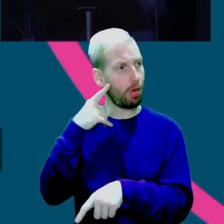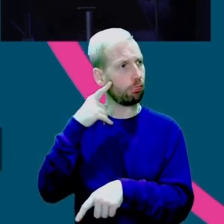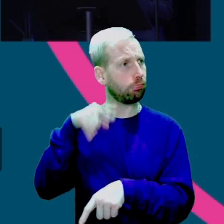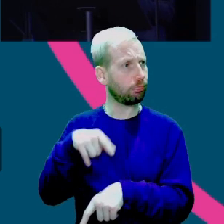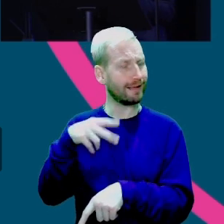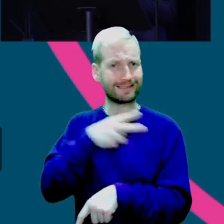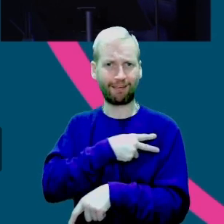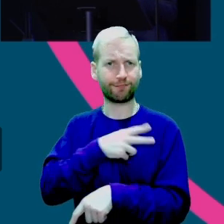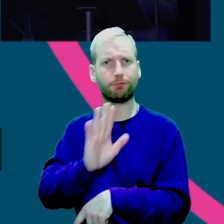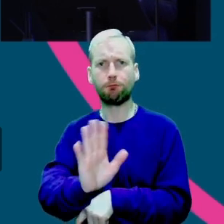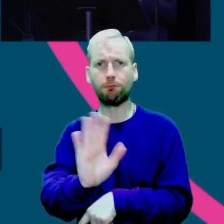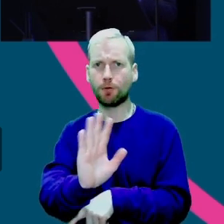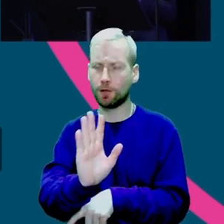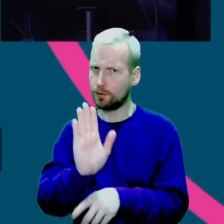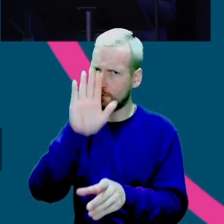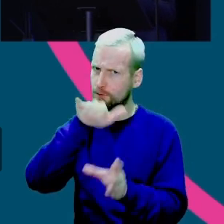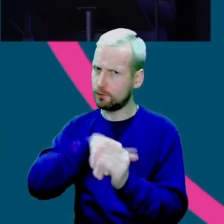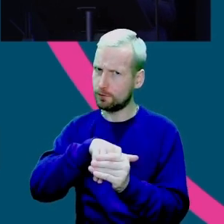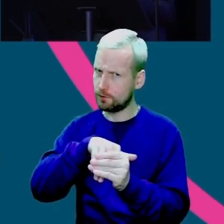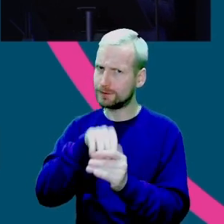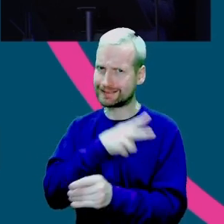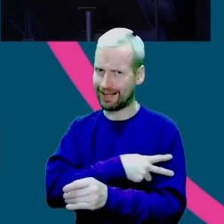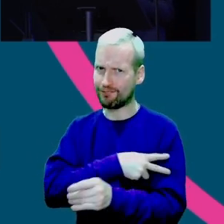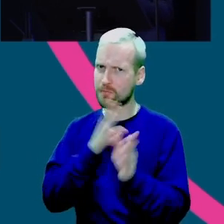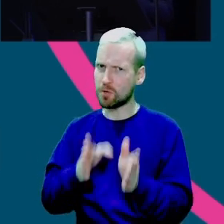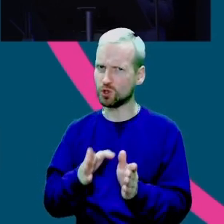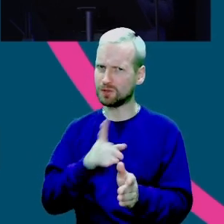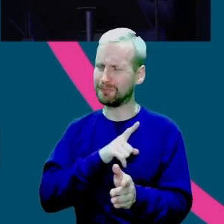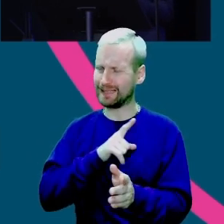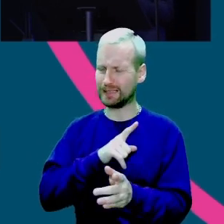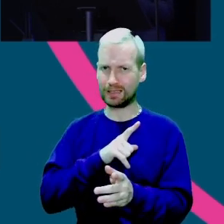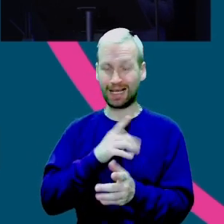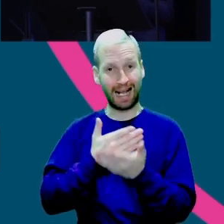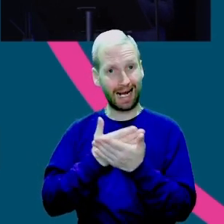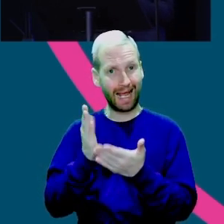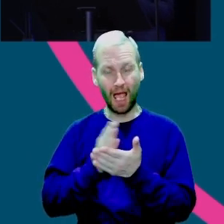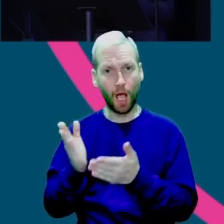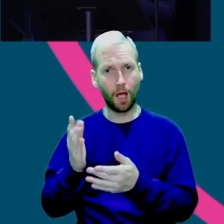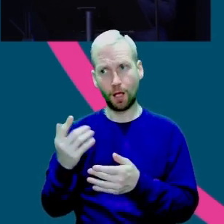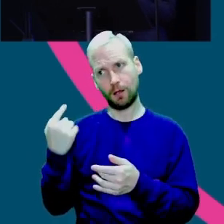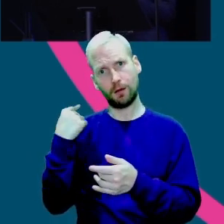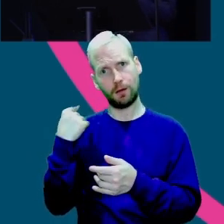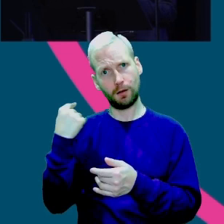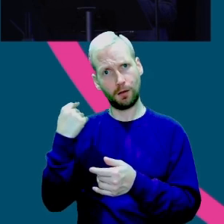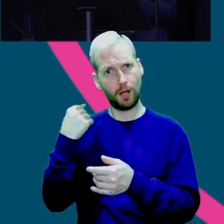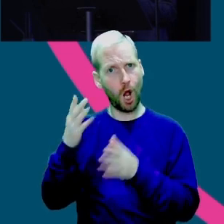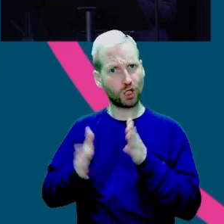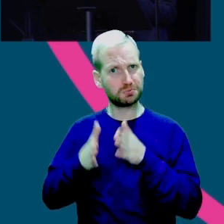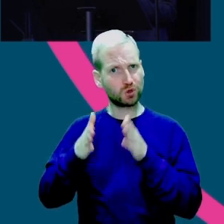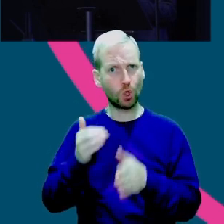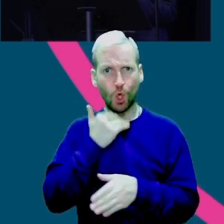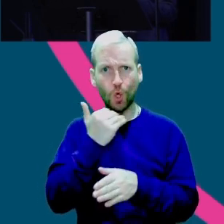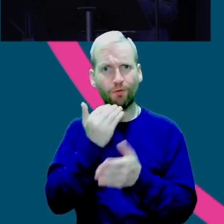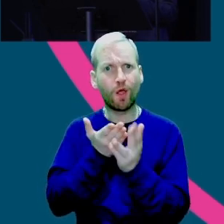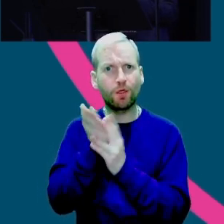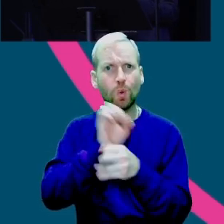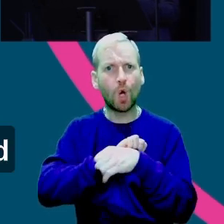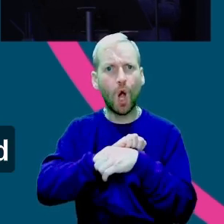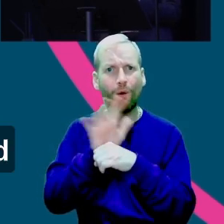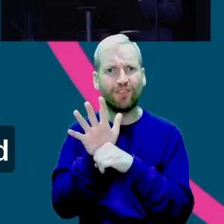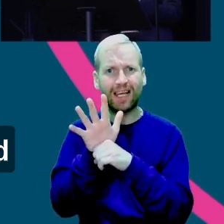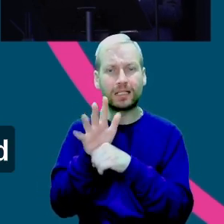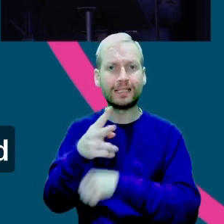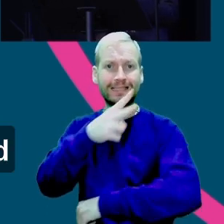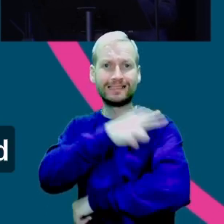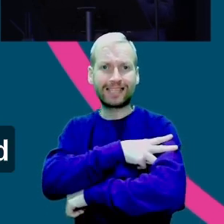this development, because that was one of the areas that became really evident as lacking in our hospital through the COVID pandemic.